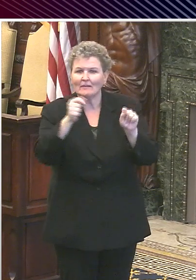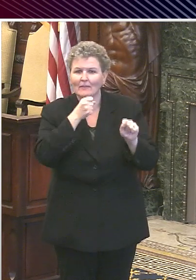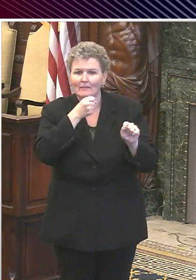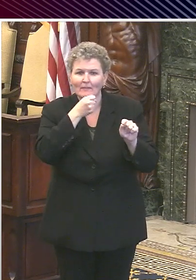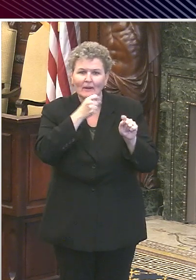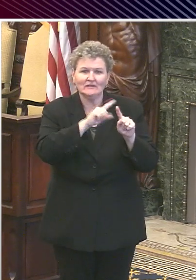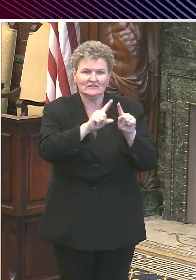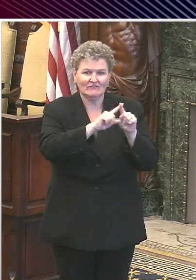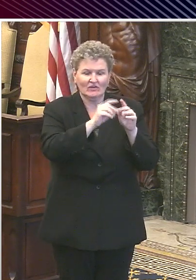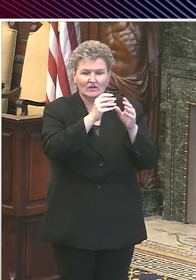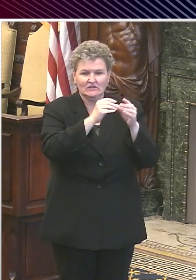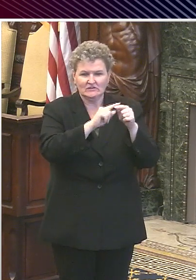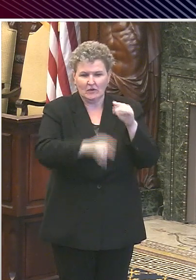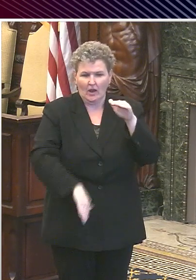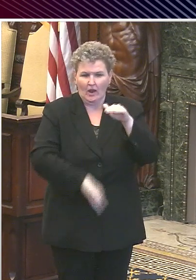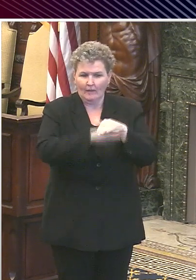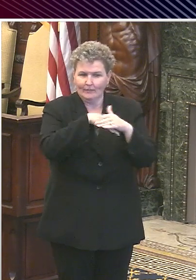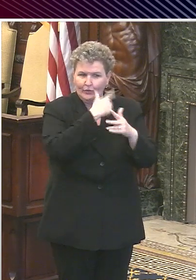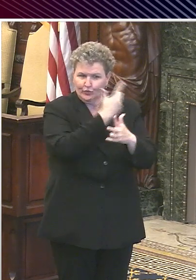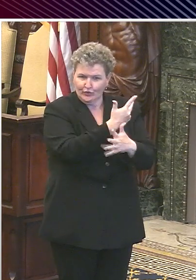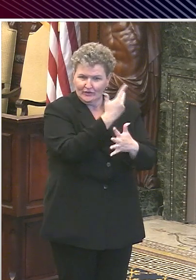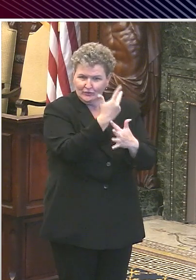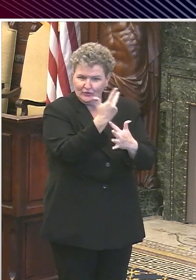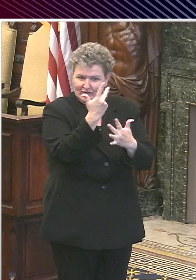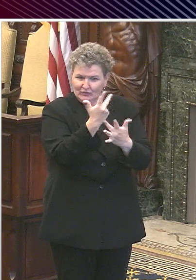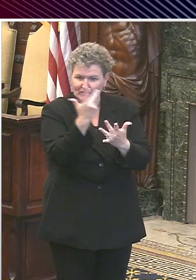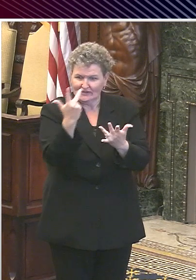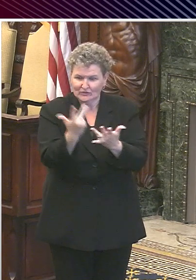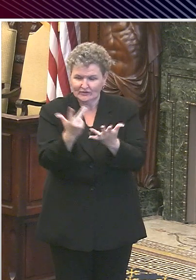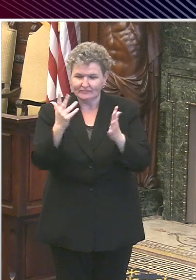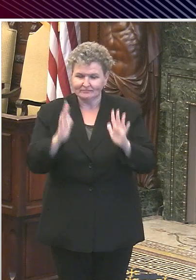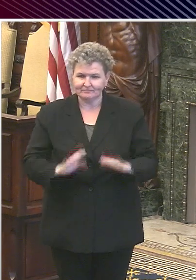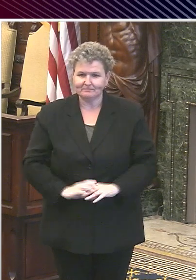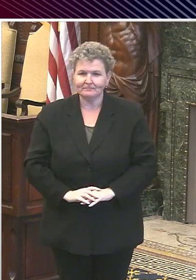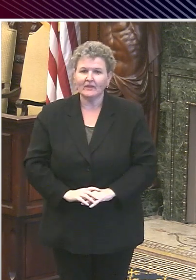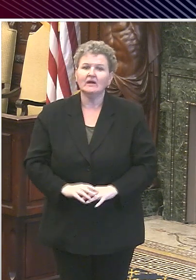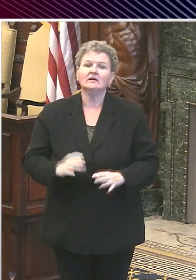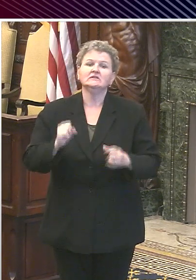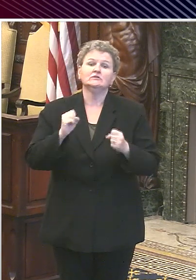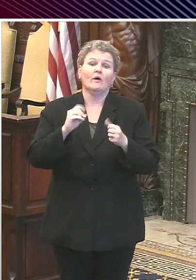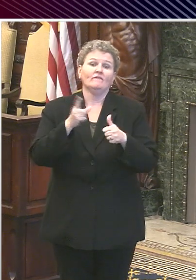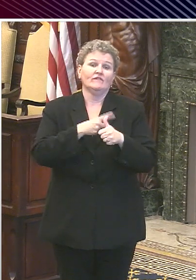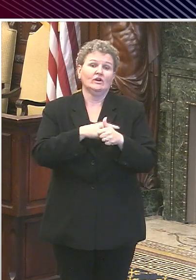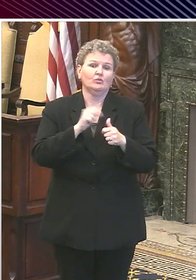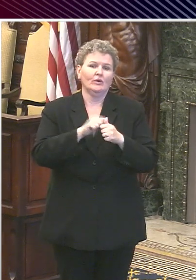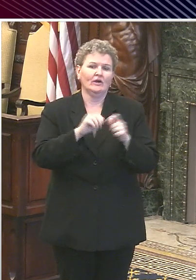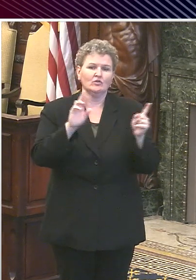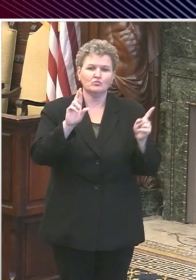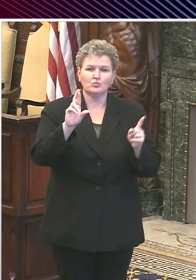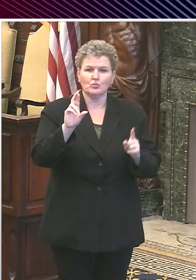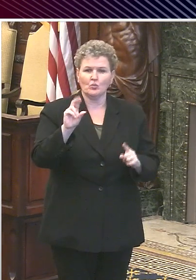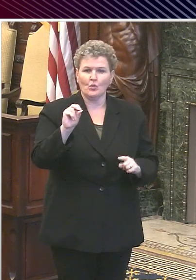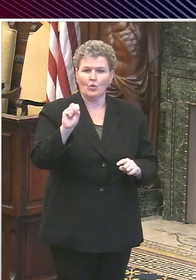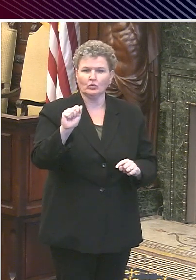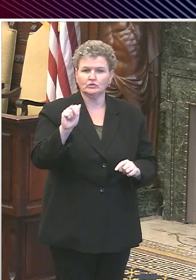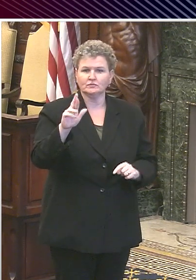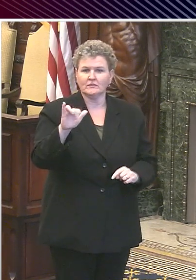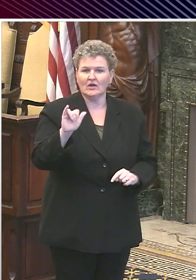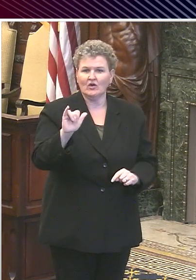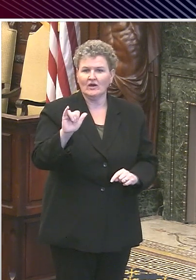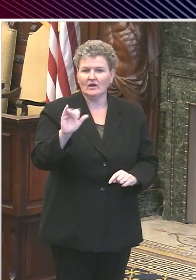limit their questions to 3 or fewer. And with that, we move first to Rosemary Connors of NBC